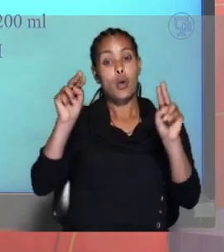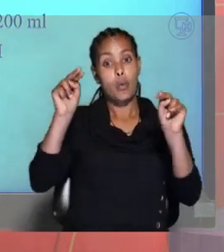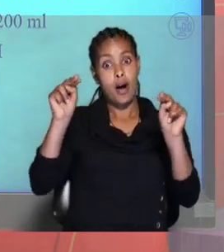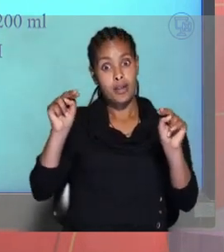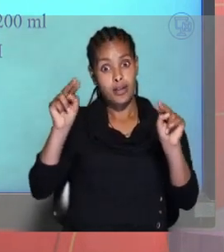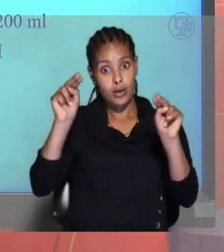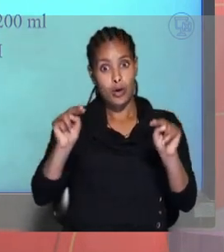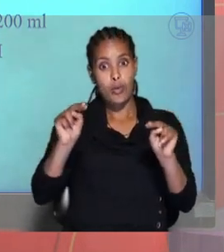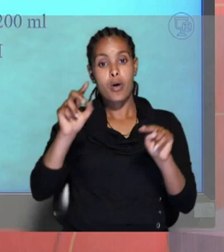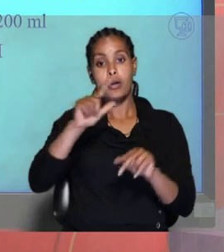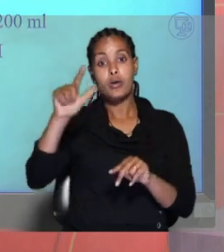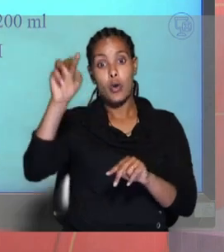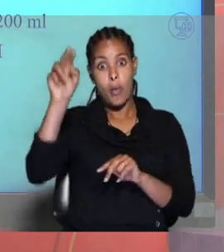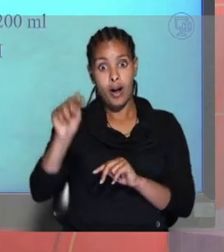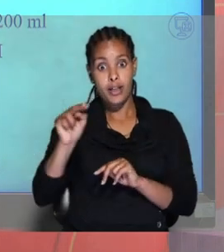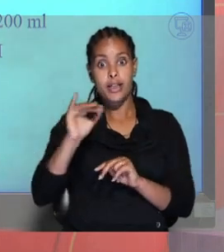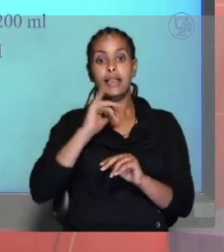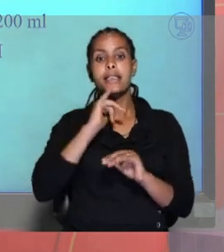Normality equal